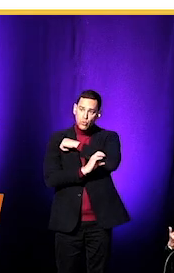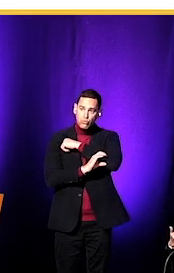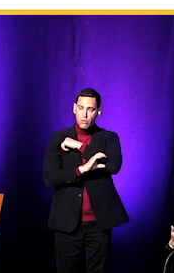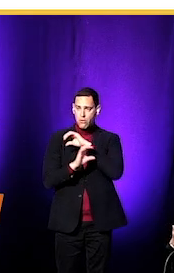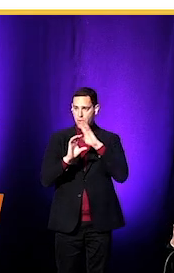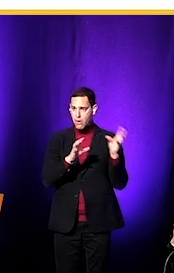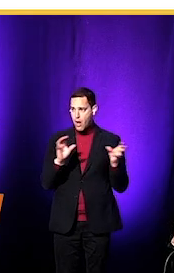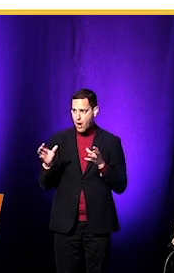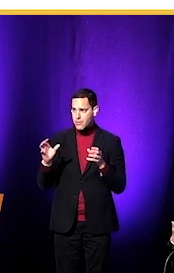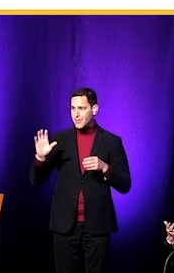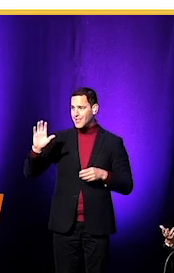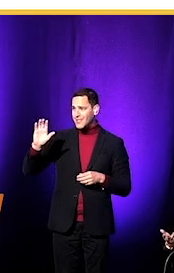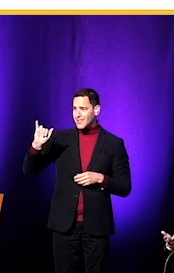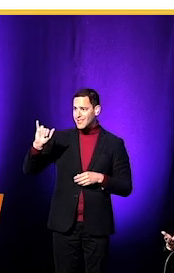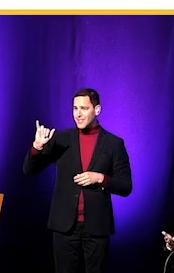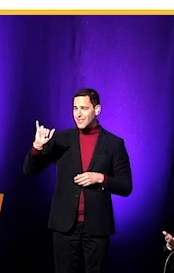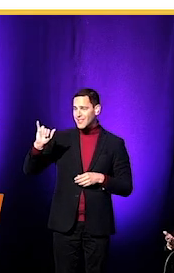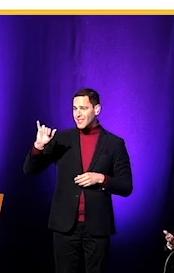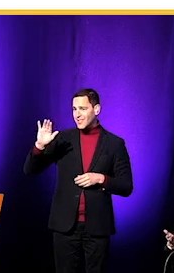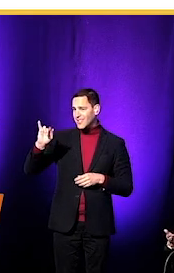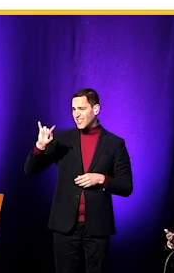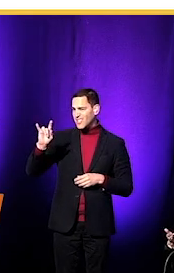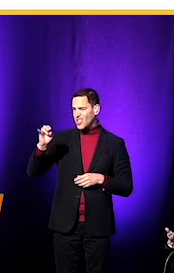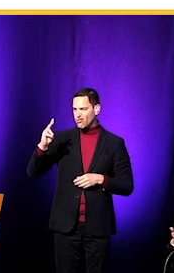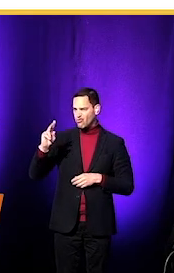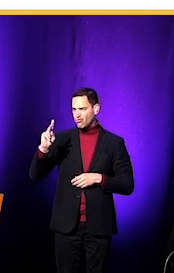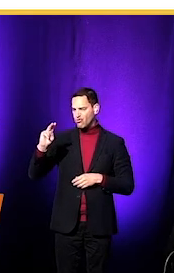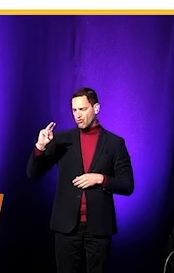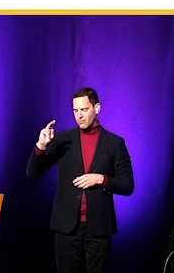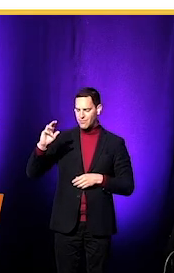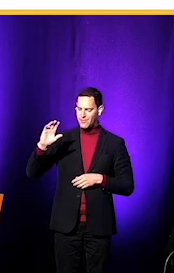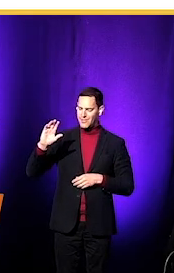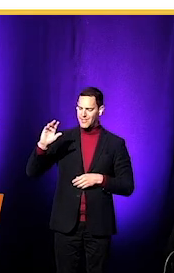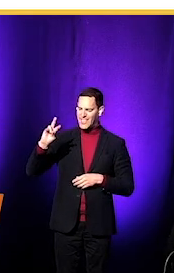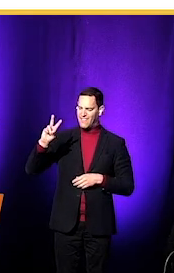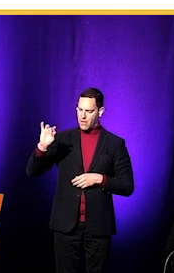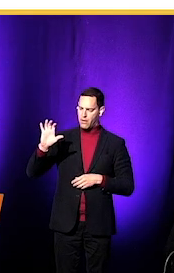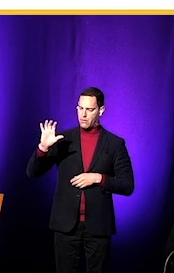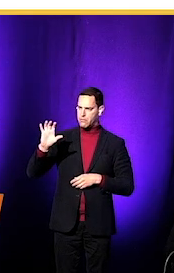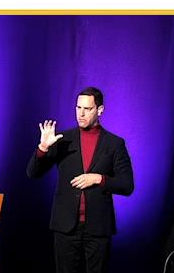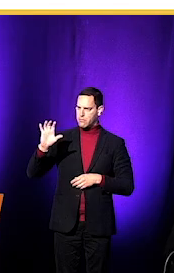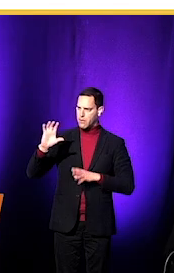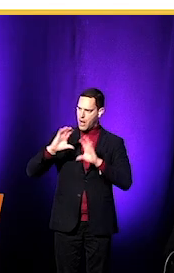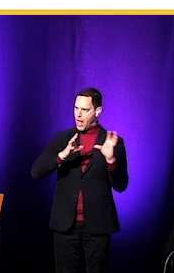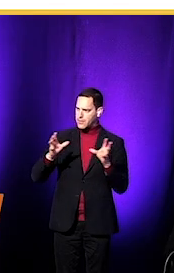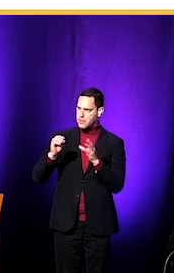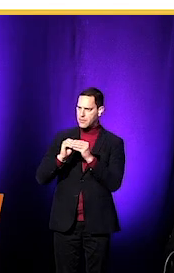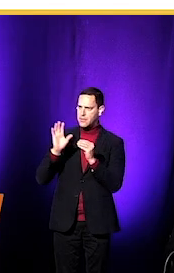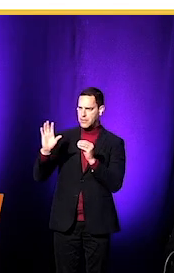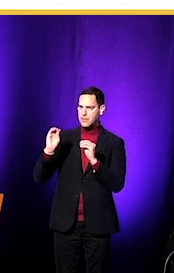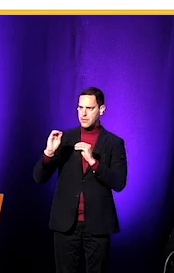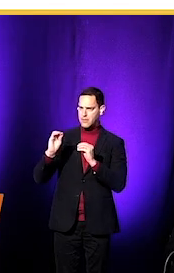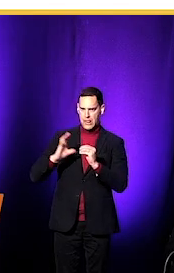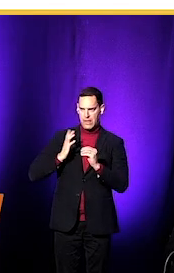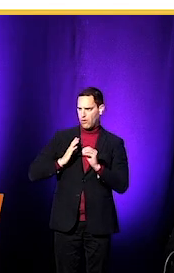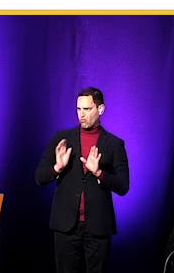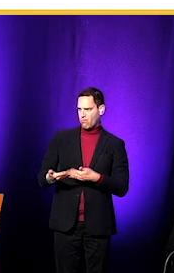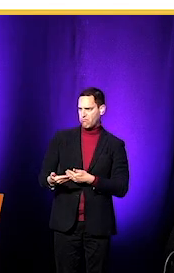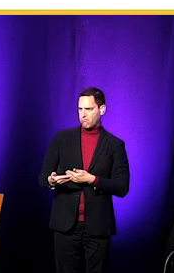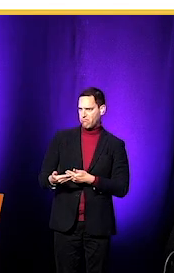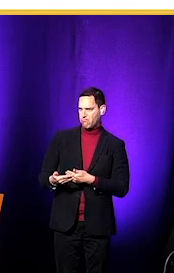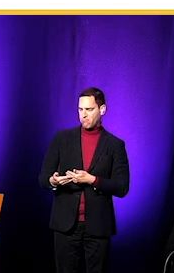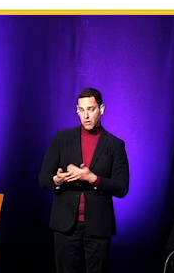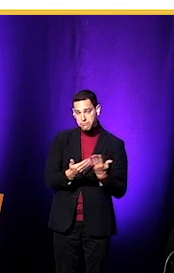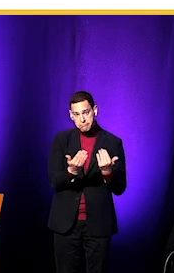classes in his living room, right? So that's why I keep emphasizing everyday practices, because